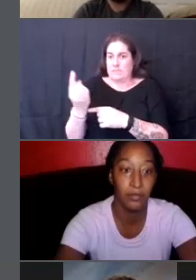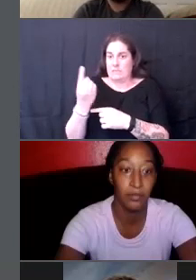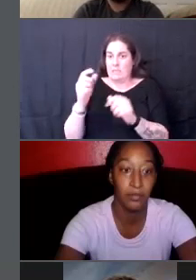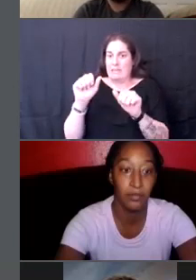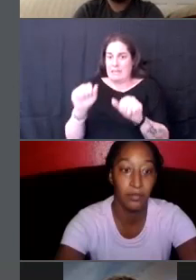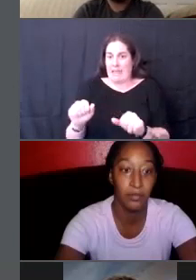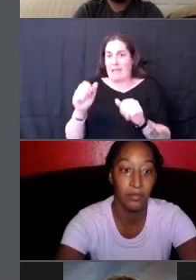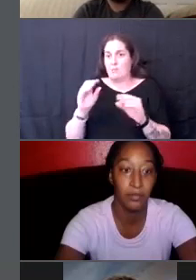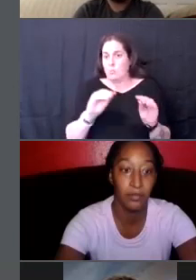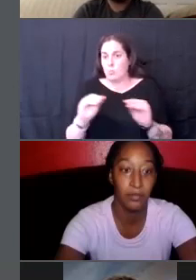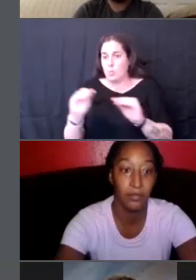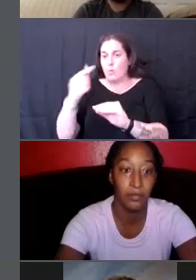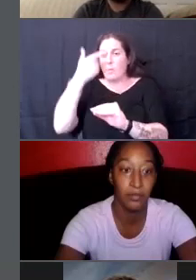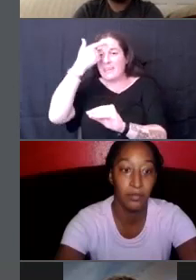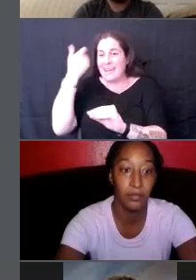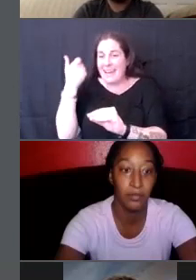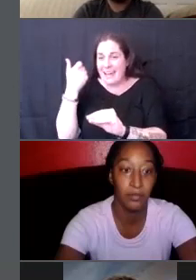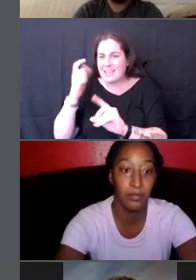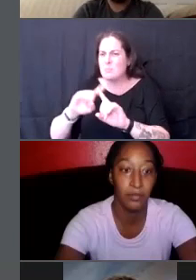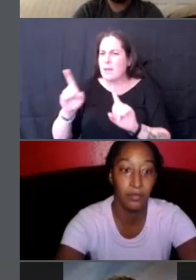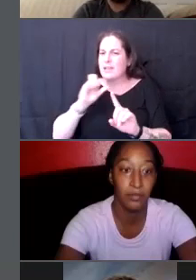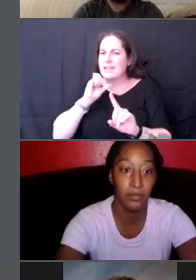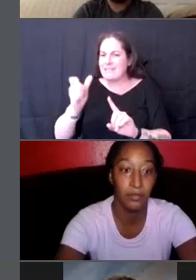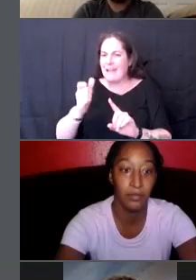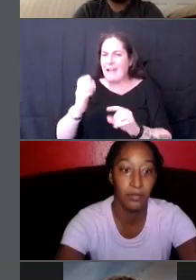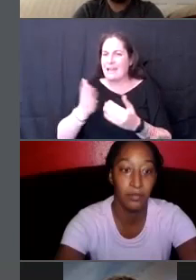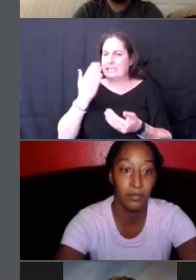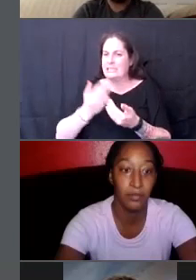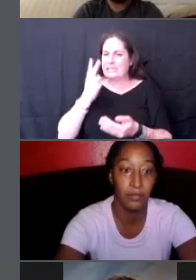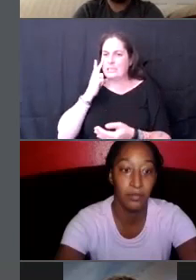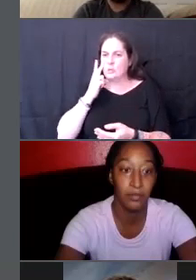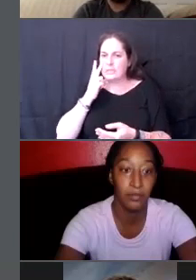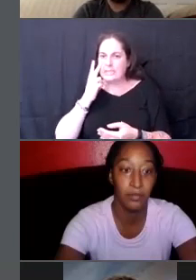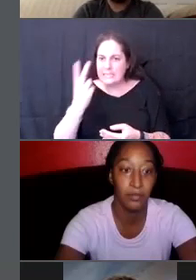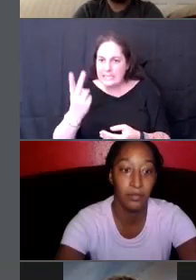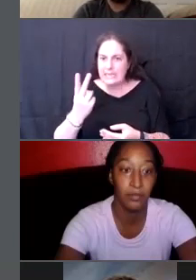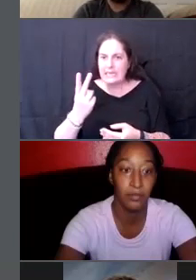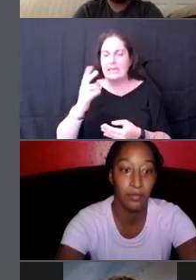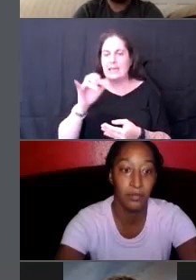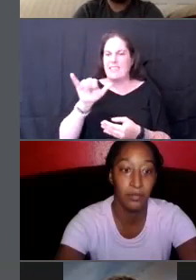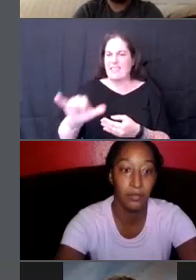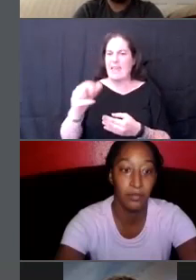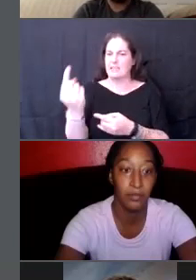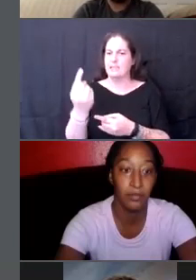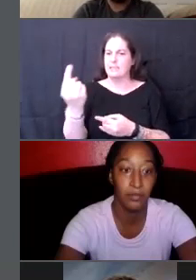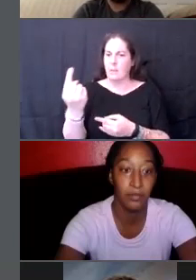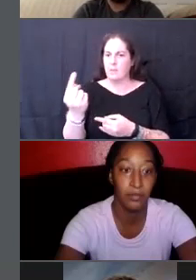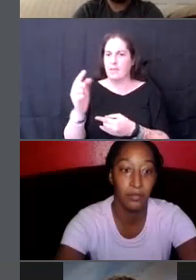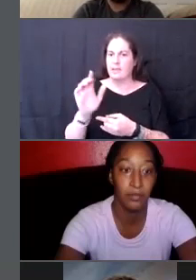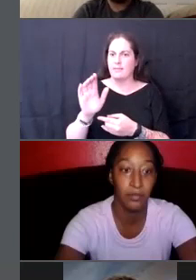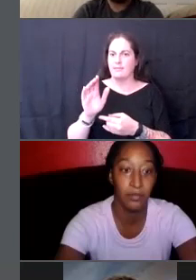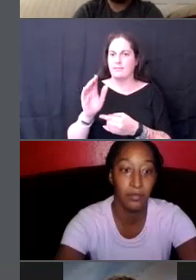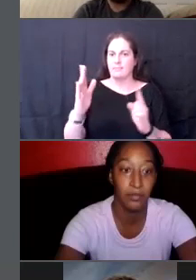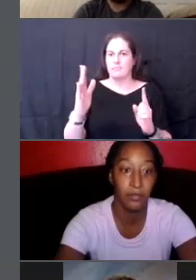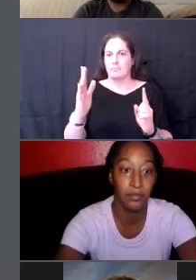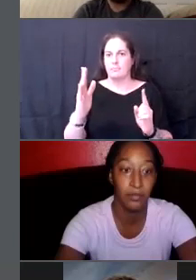it, but you don't readily see the object being pushed or pulled. You know, you don't see